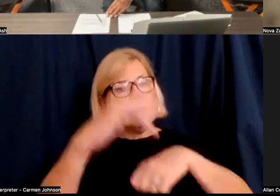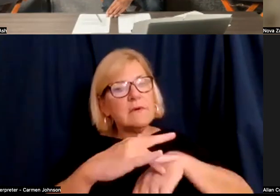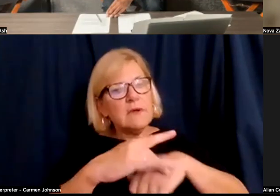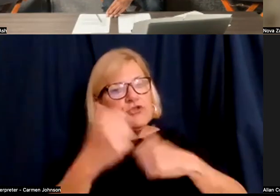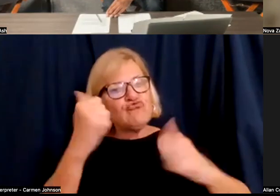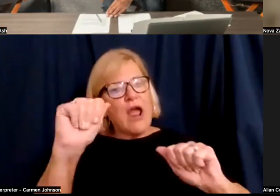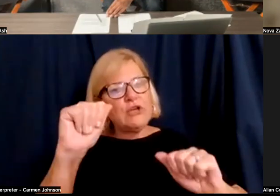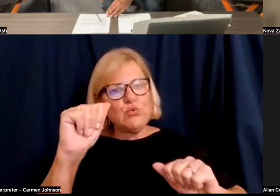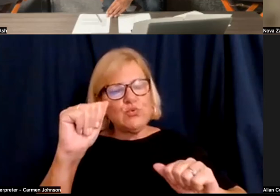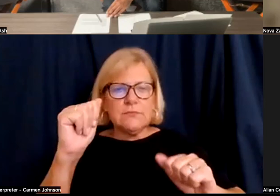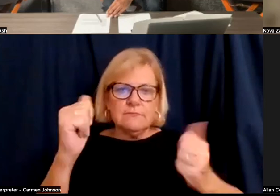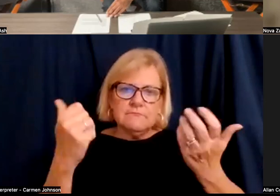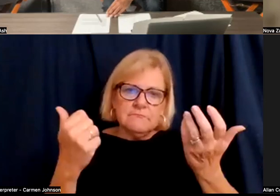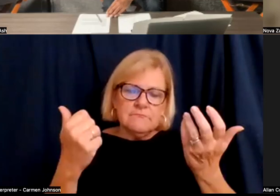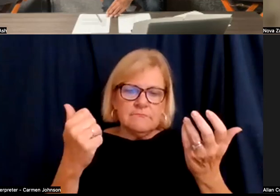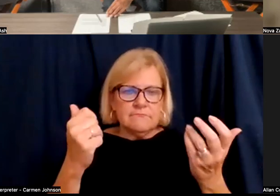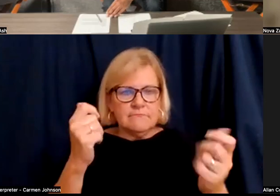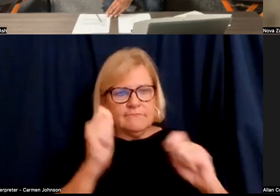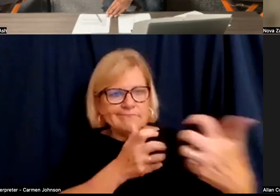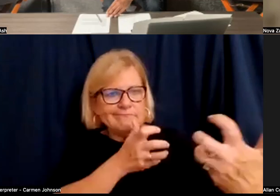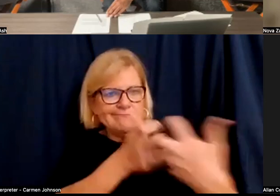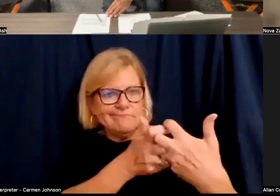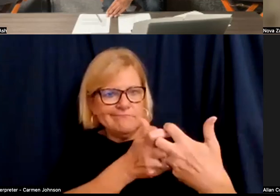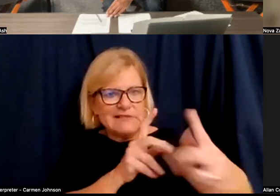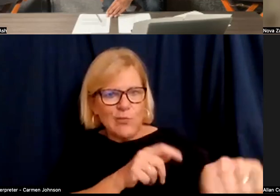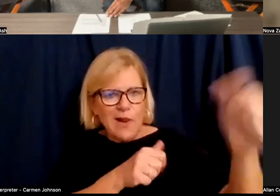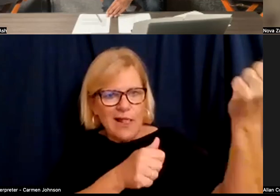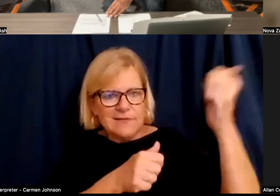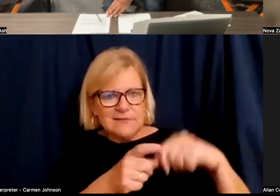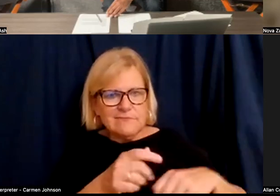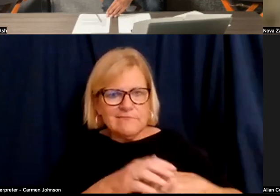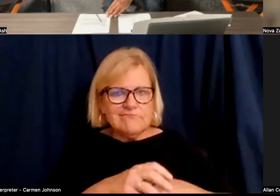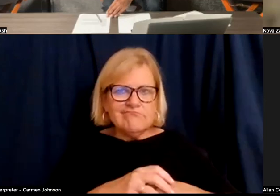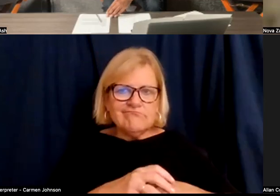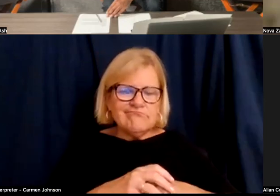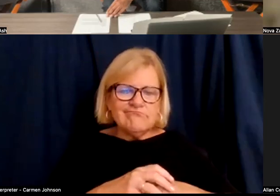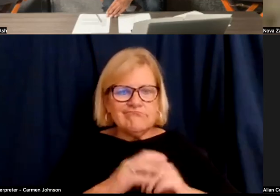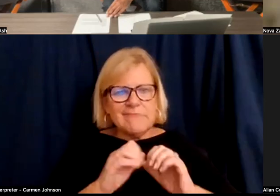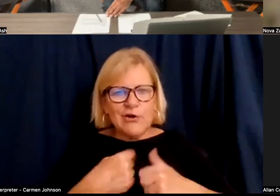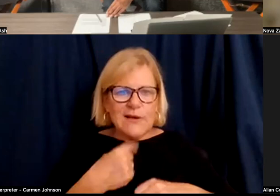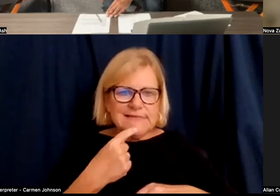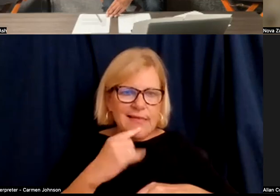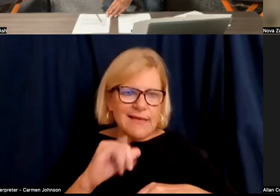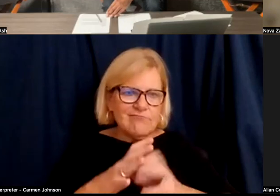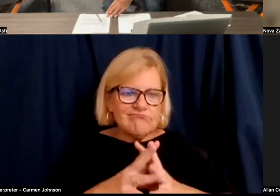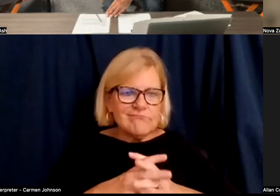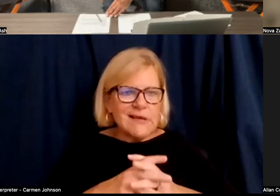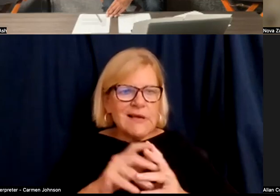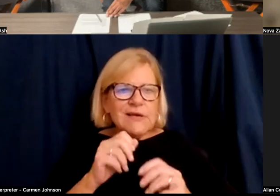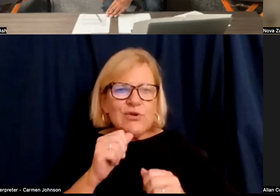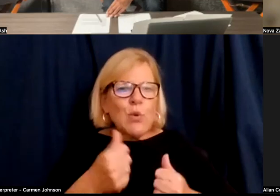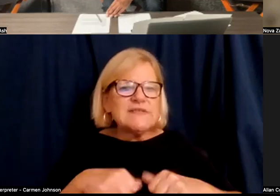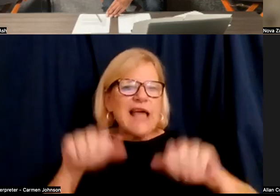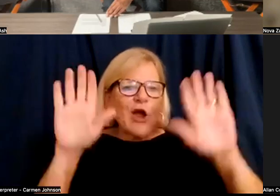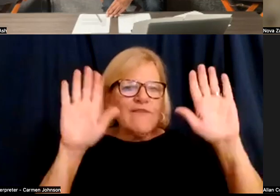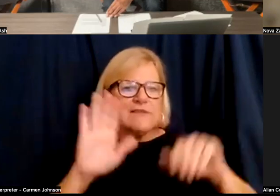trying to accommodate or how can I put it? Don't